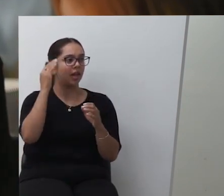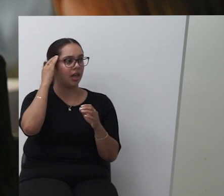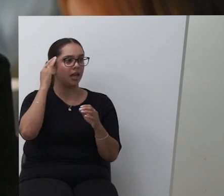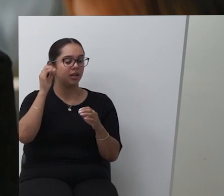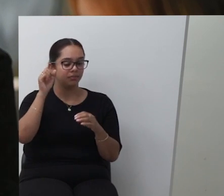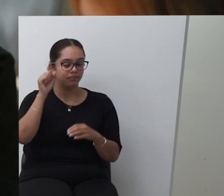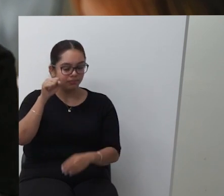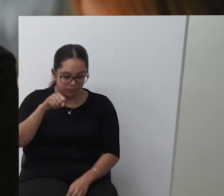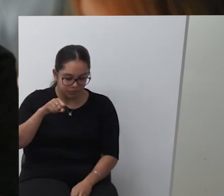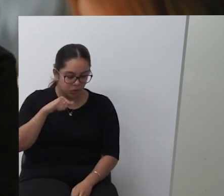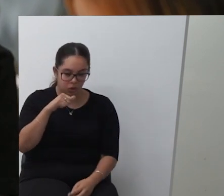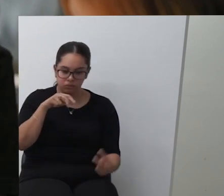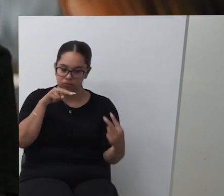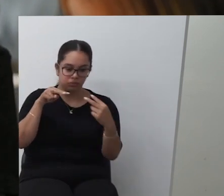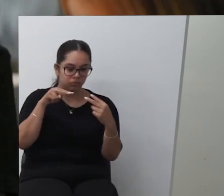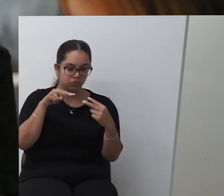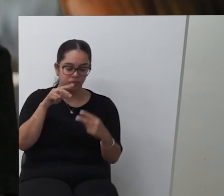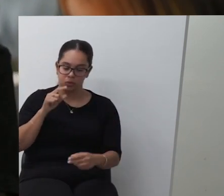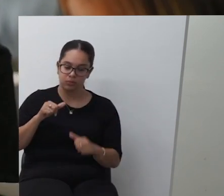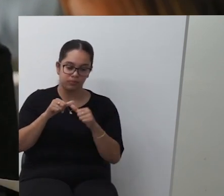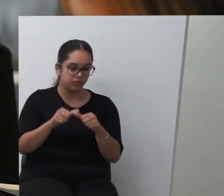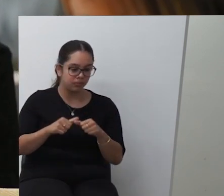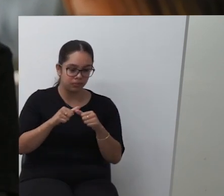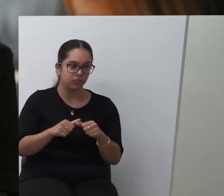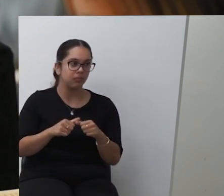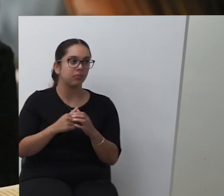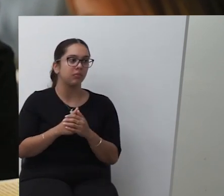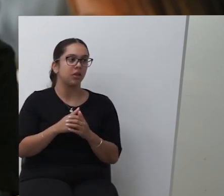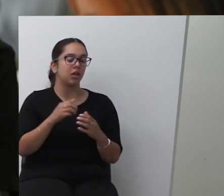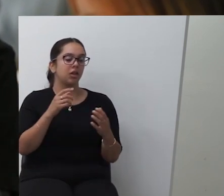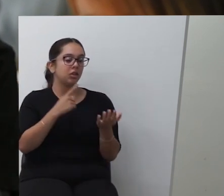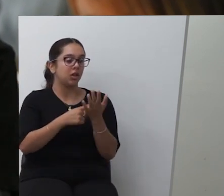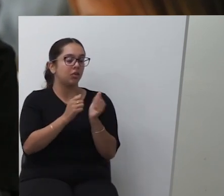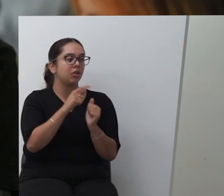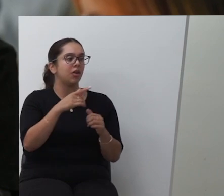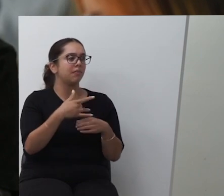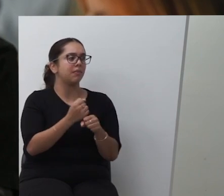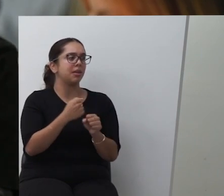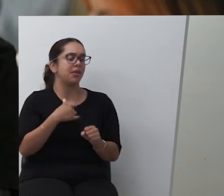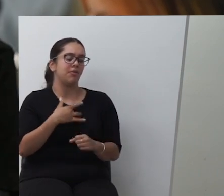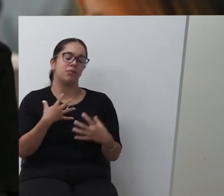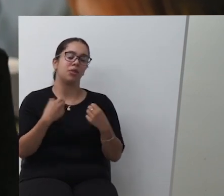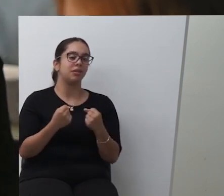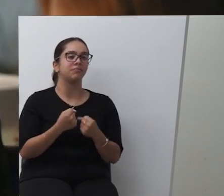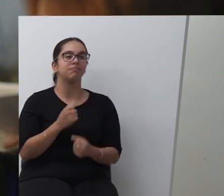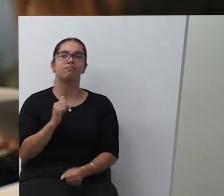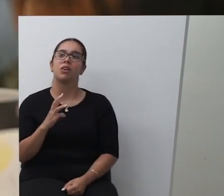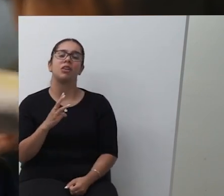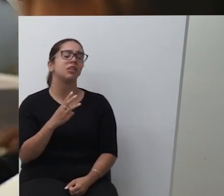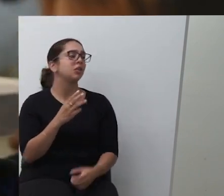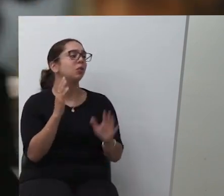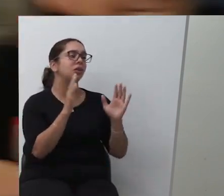look anyone in the eye, how to step forward. And so talking to her made me feel braver, so thank you. That's so great. Thank